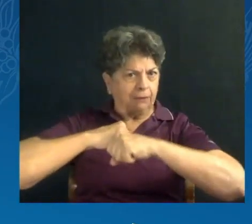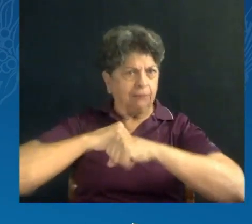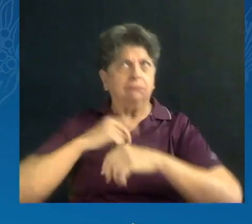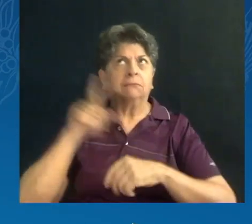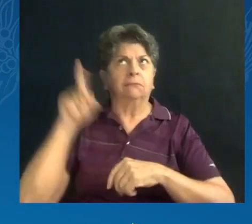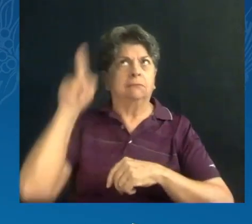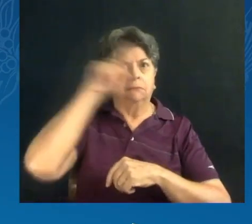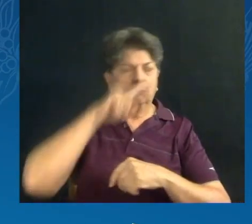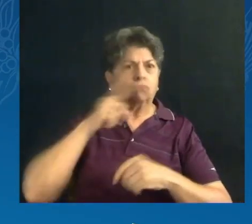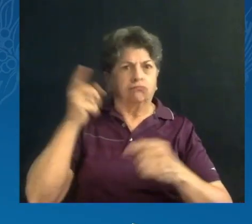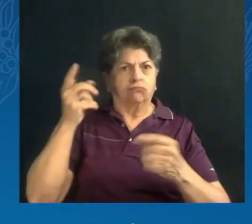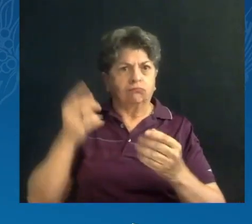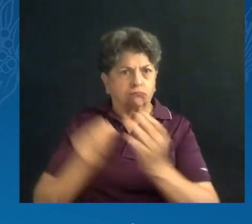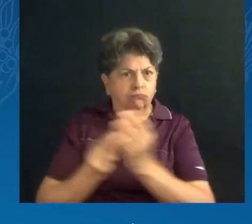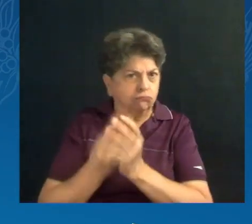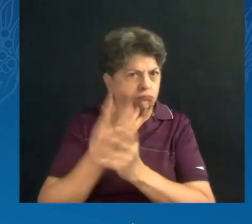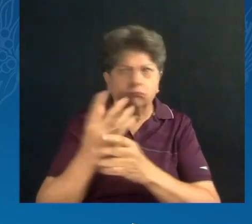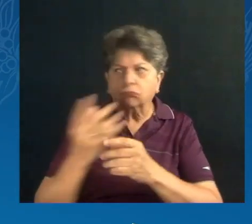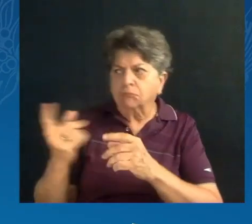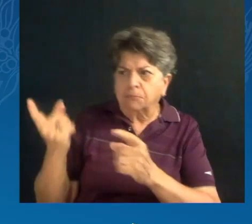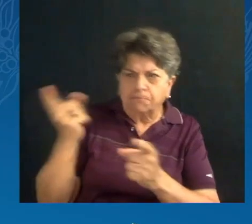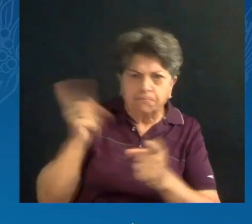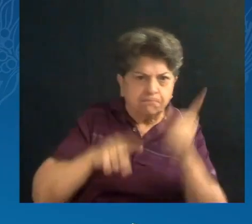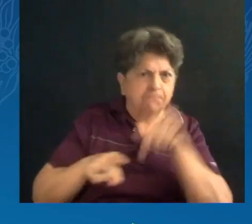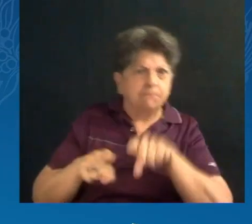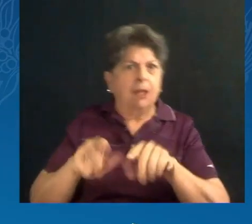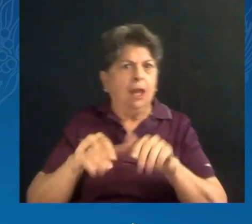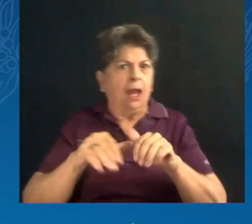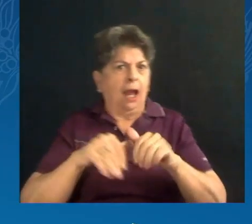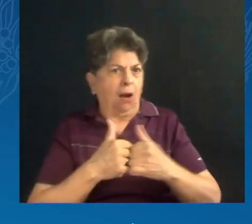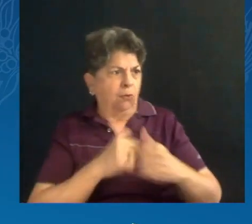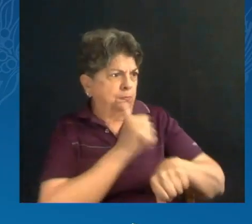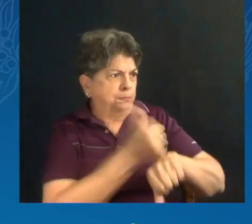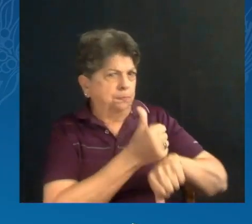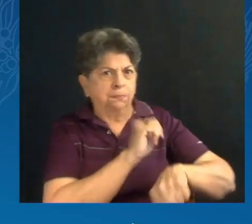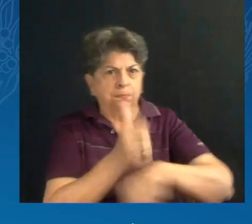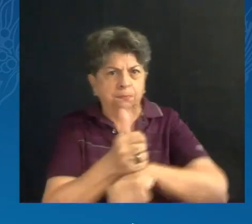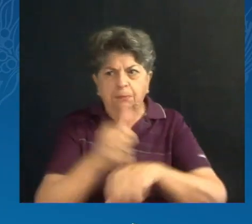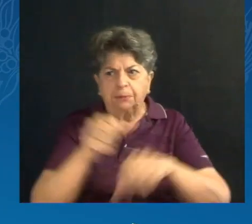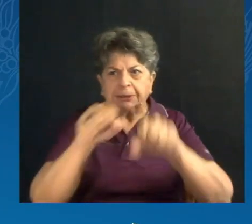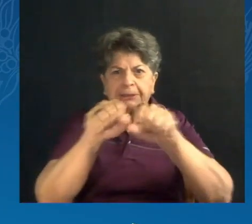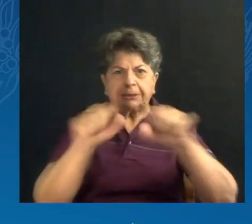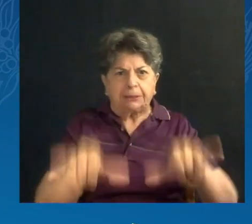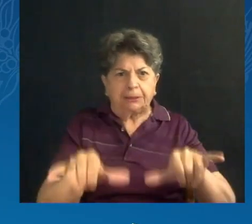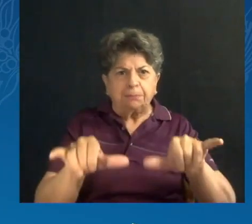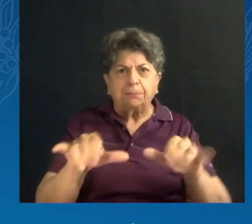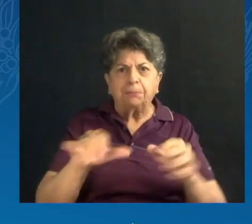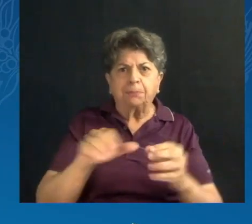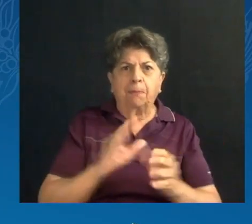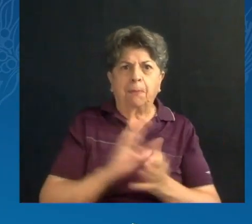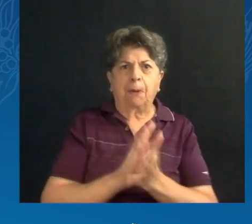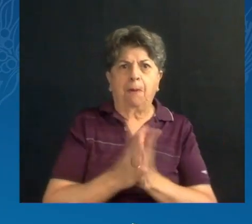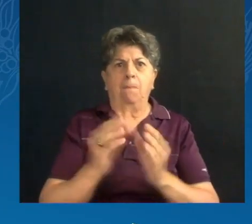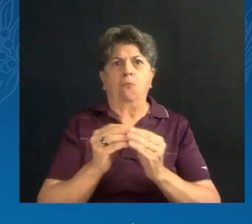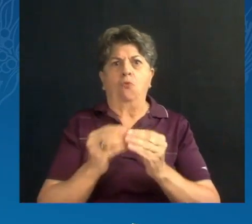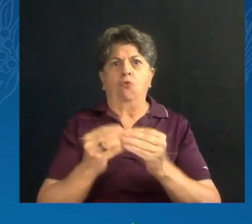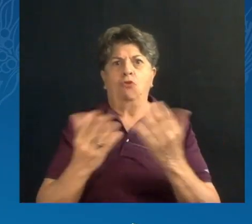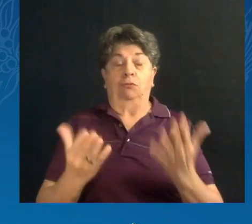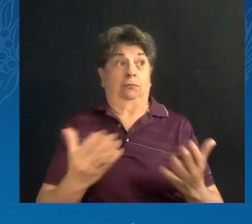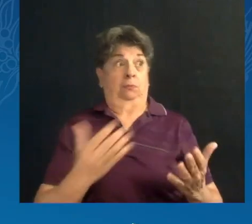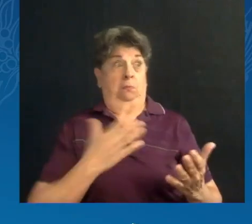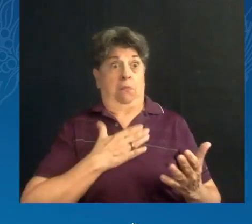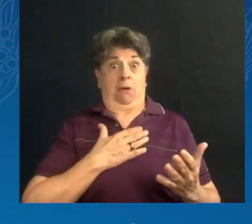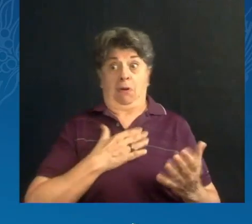geopolitical issues. During my visit, I am pleased that Mongolia and U.S. will issue joint statement